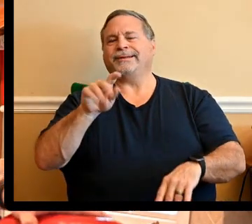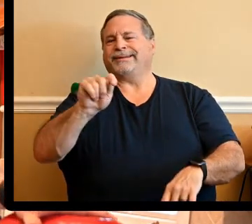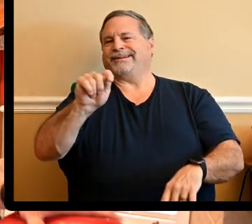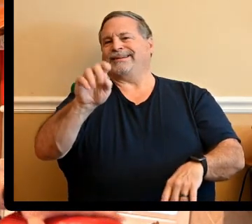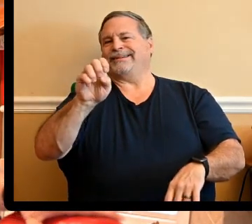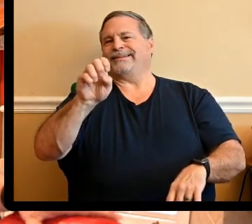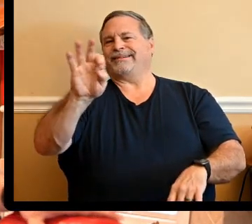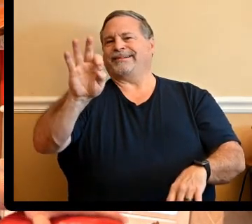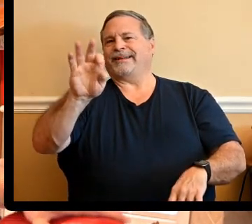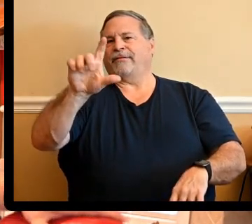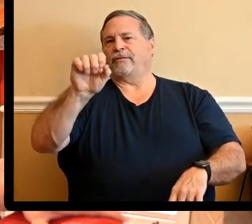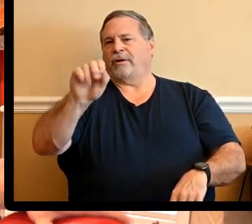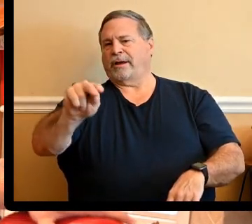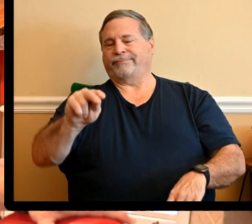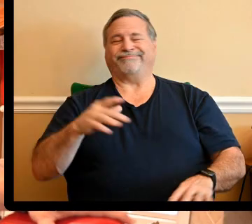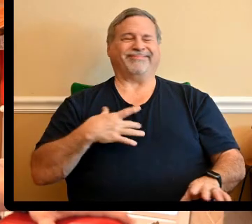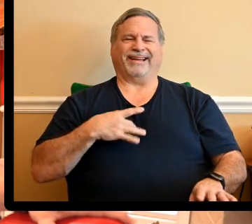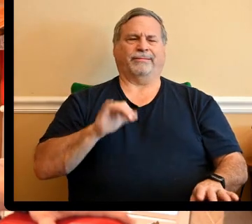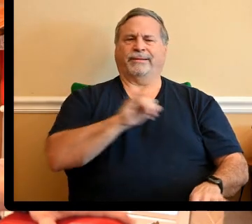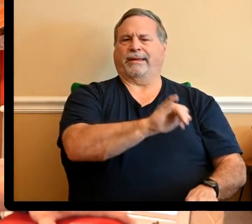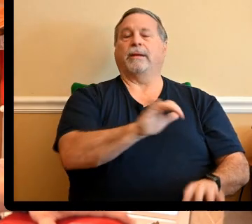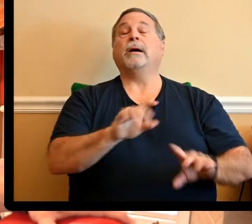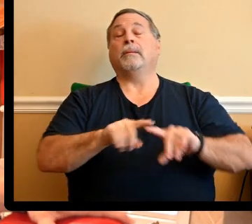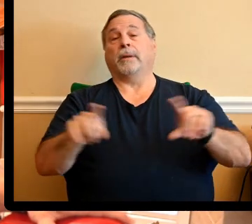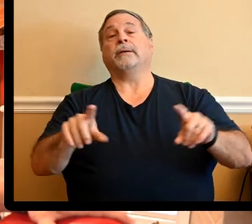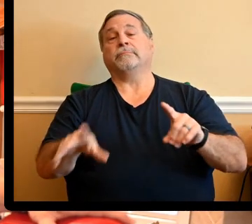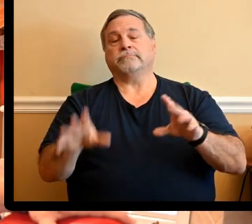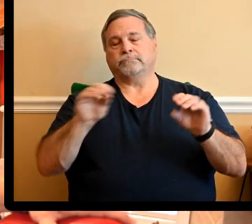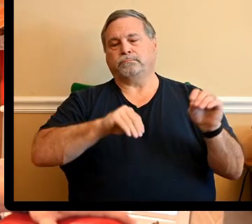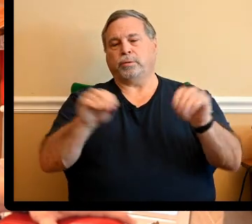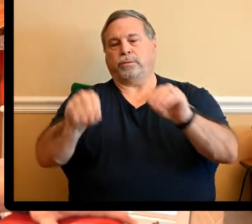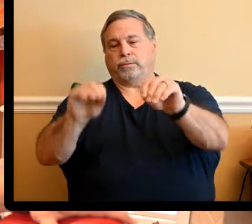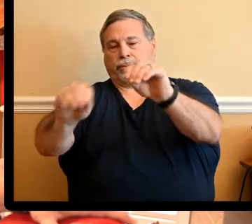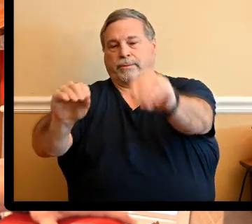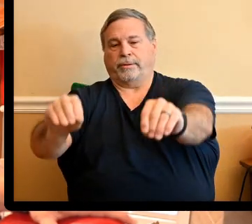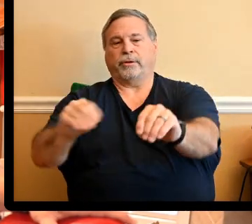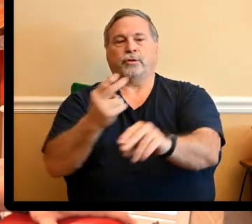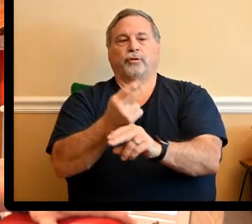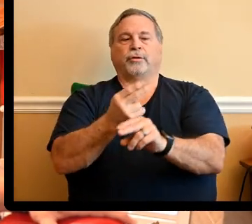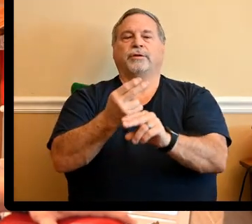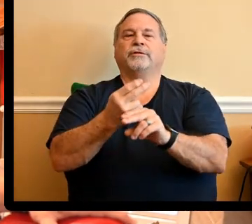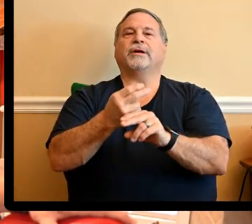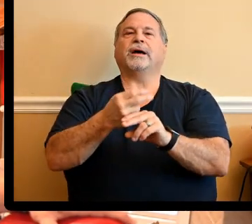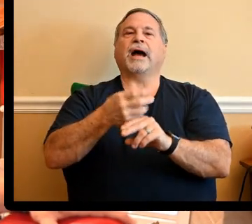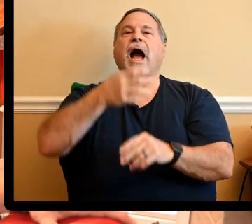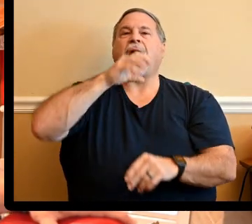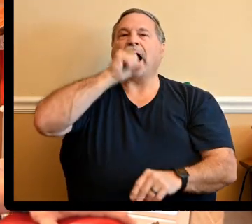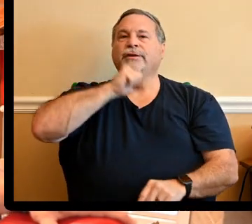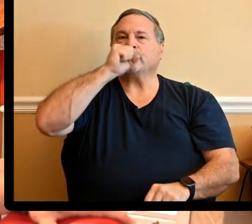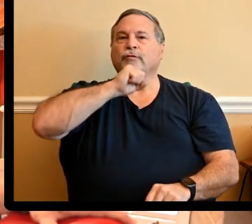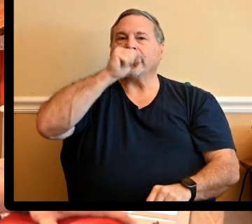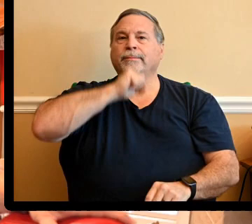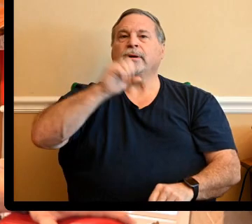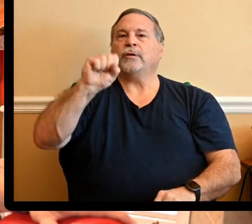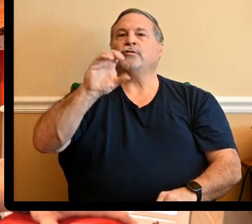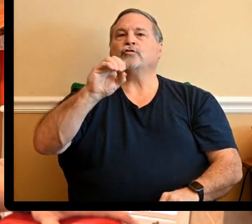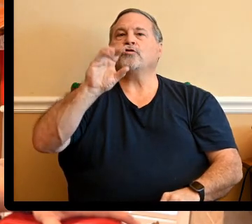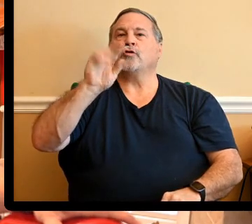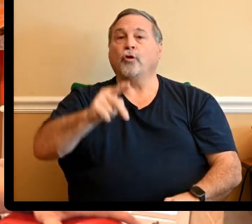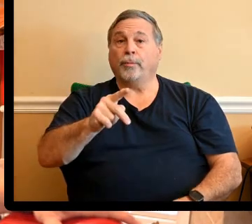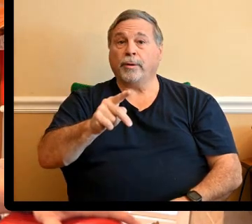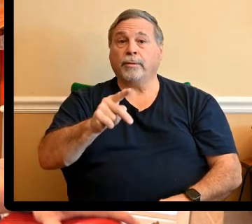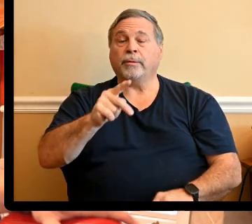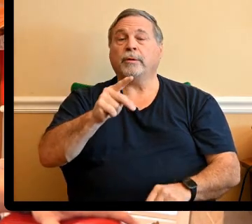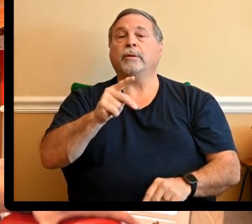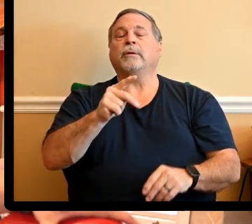Teflon sheet. I don't particularly like Teflon sheets, but you can put them on there. We're going to use a ice cream scooper, and we're going to put them